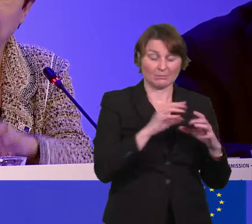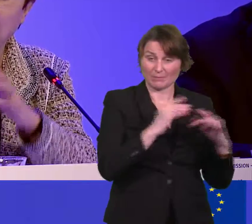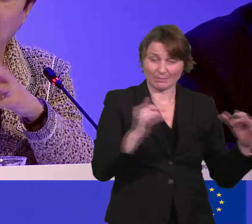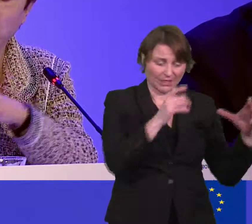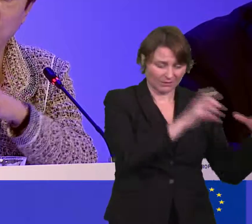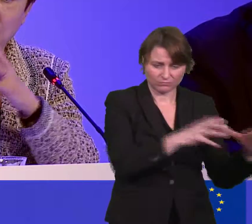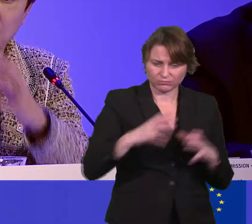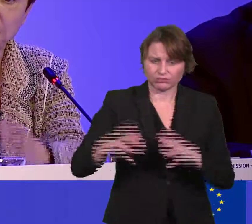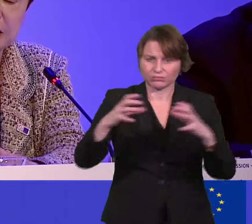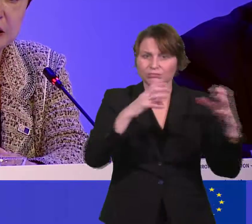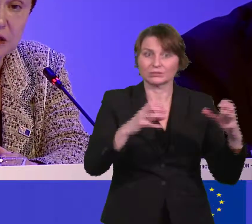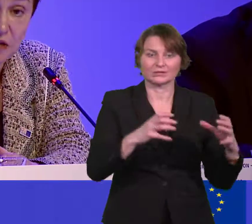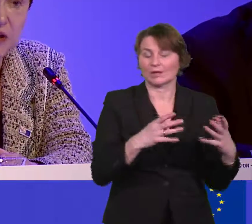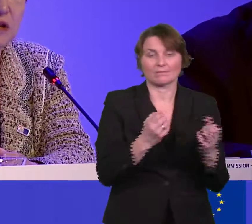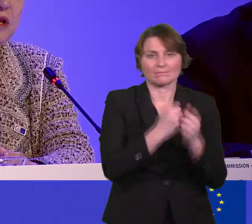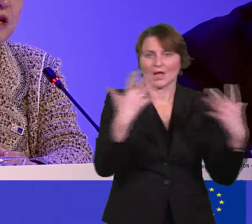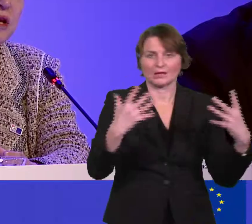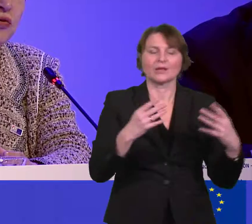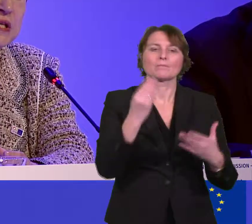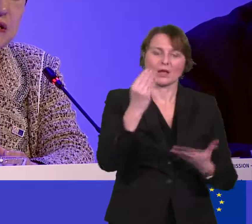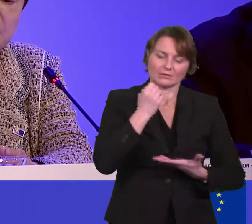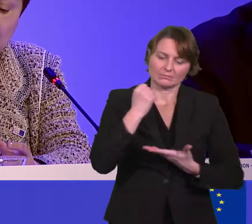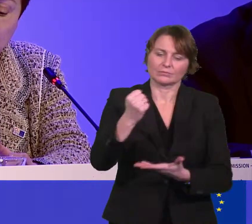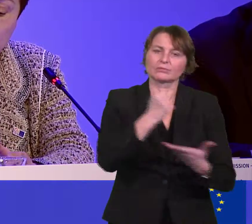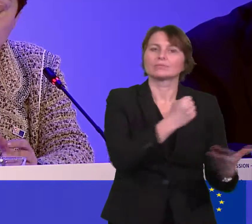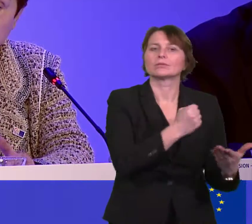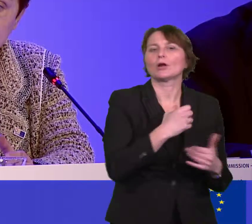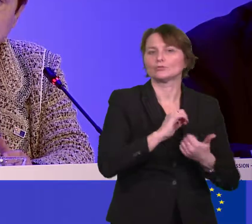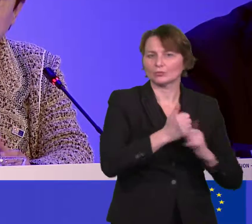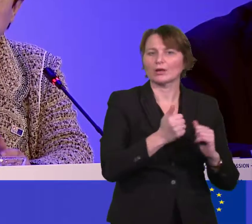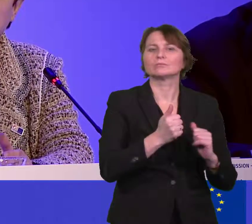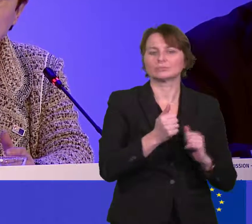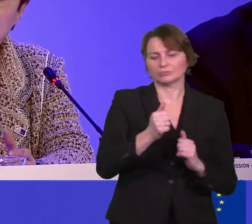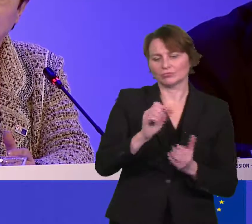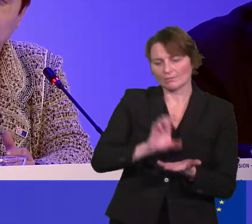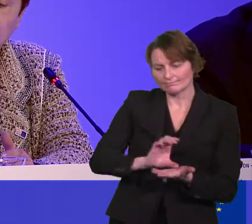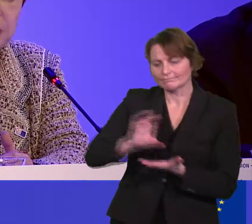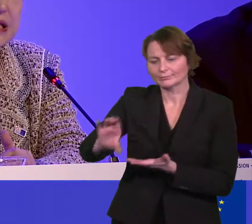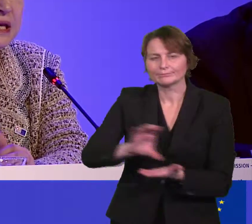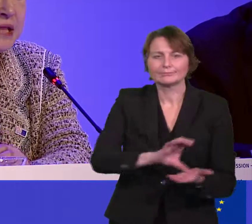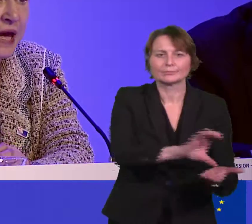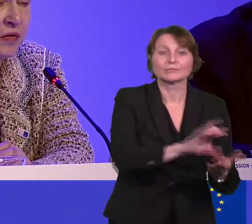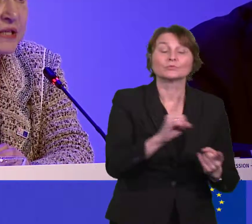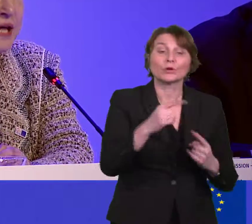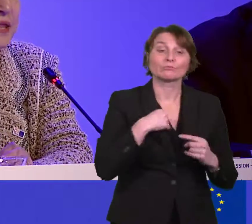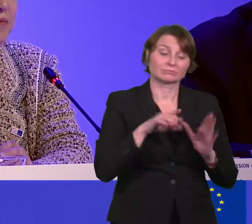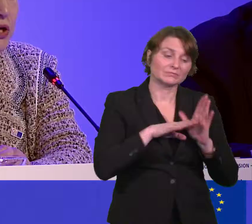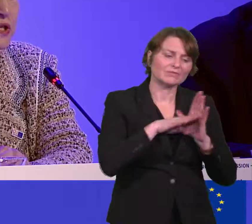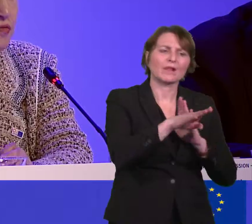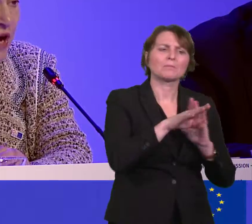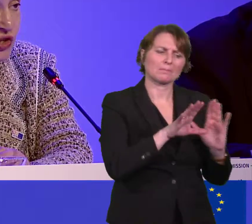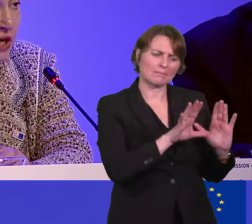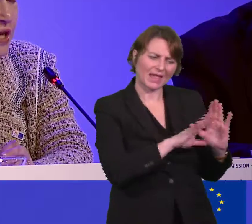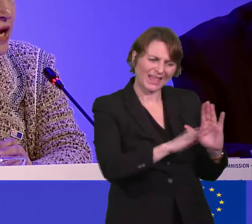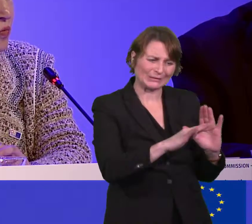root. We are significantly increasing our investment in development in areas that are